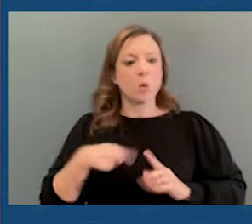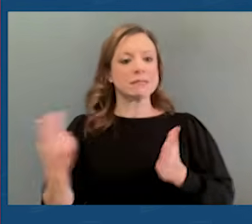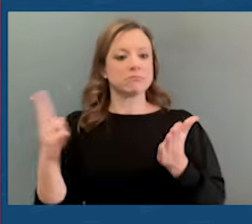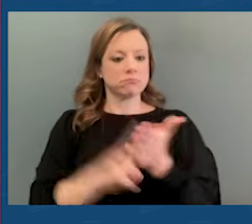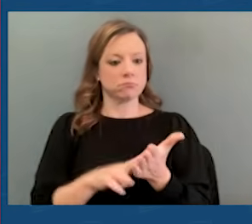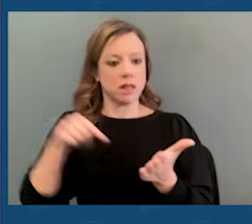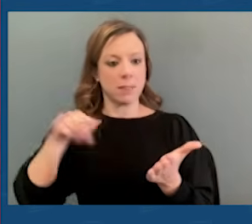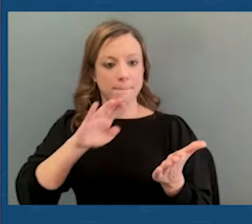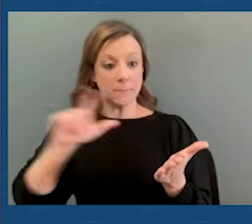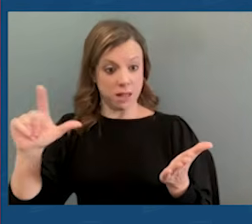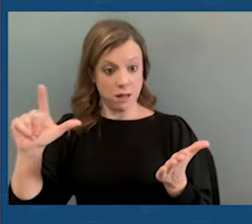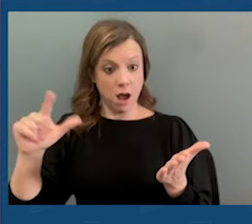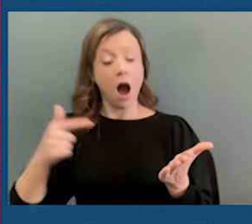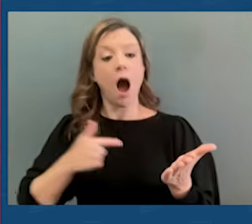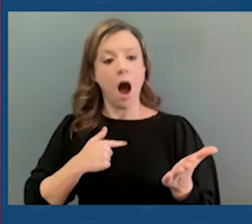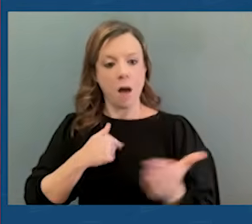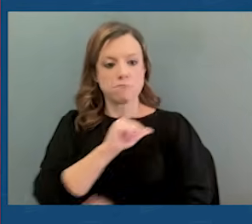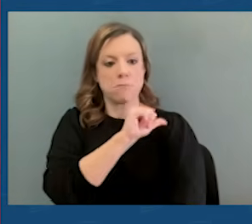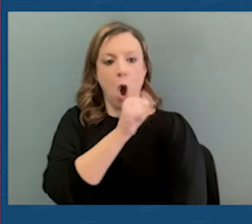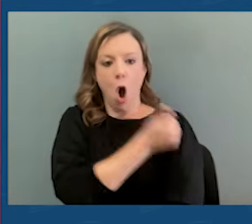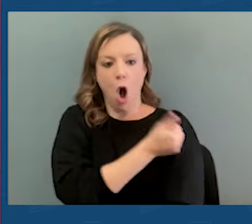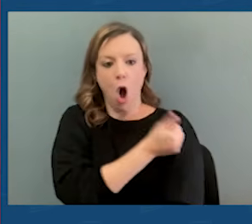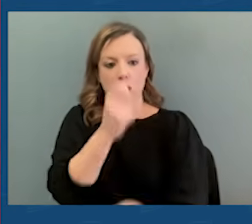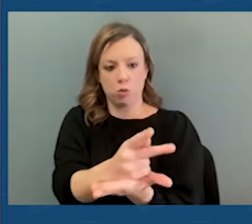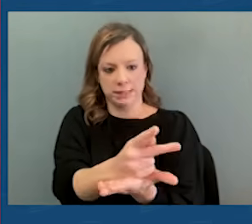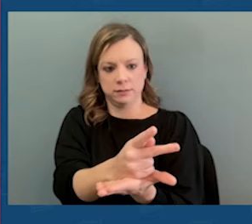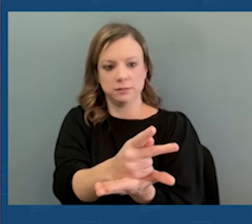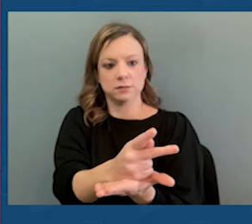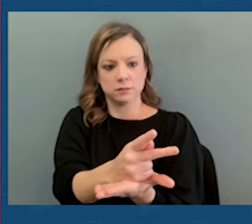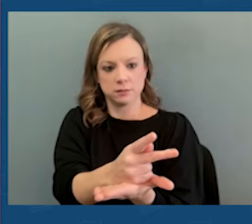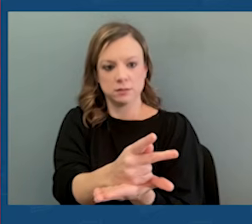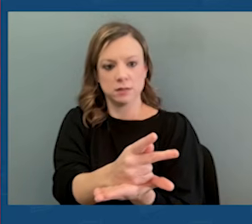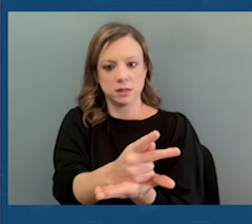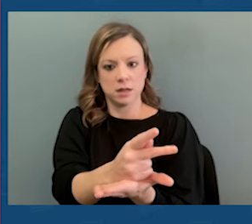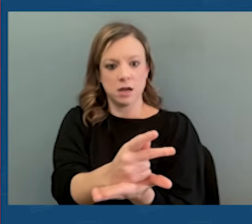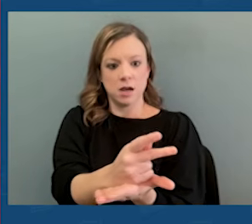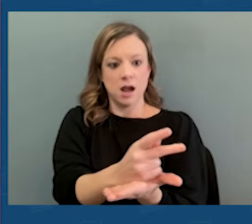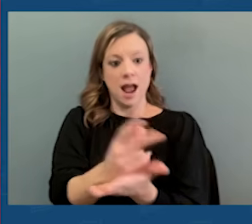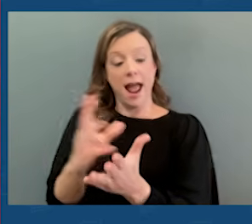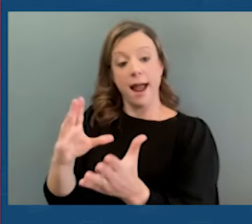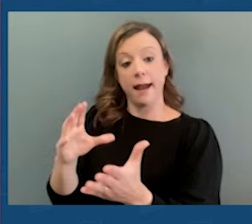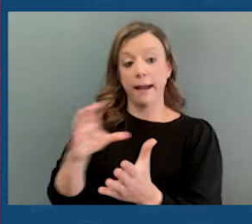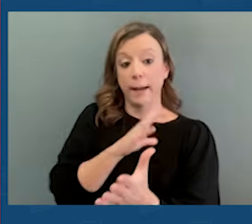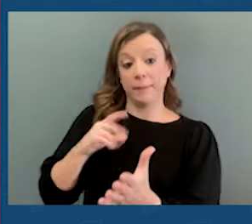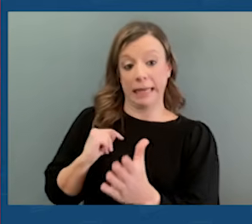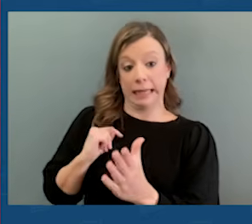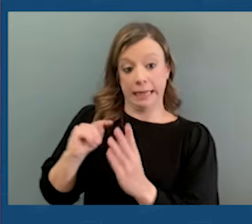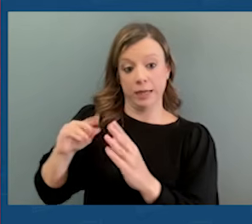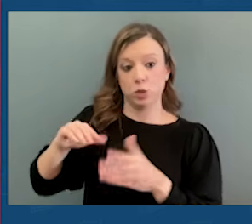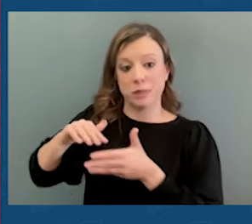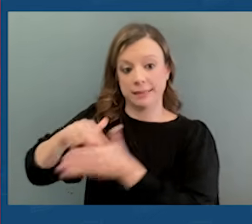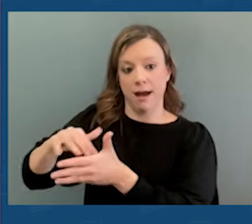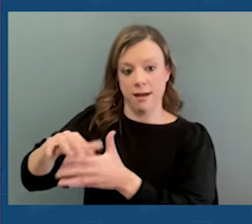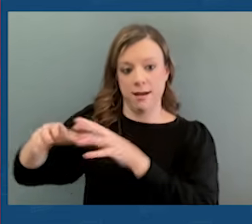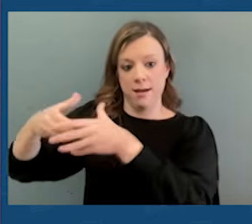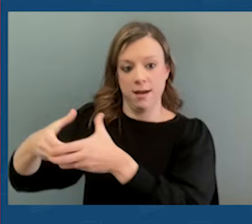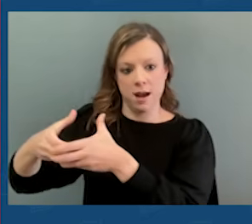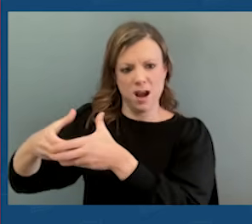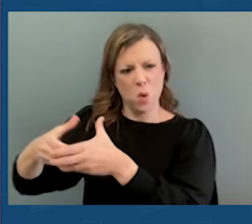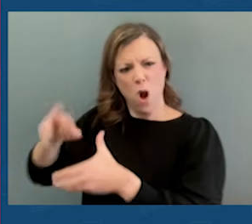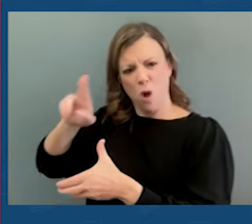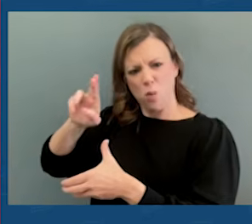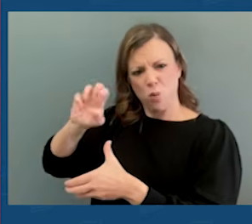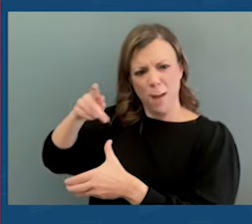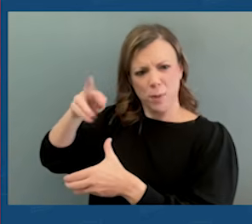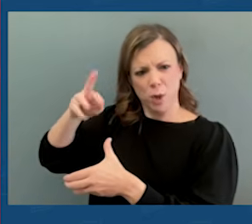I'm authorizing the creation of a commission, a committee to study what reparations might look like in New York.